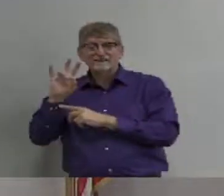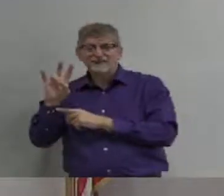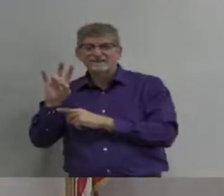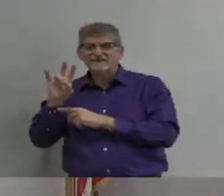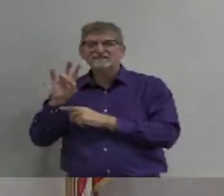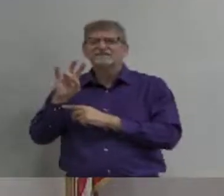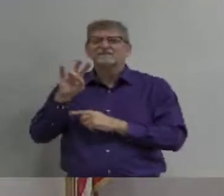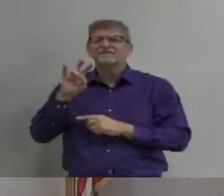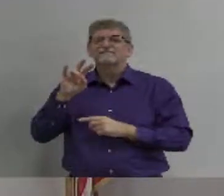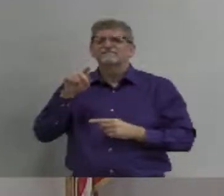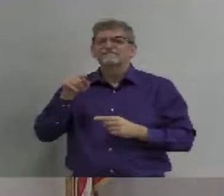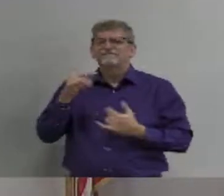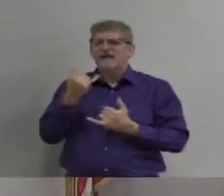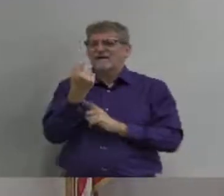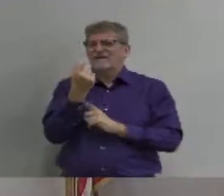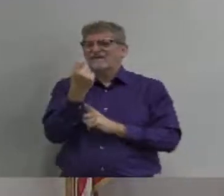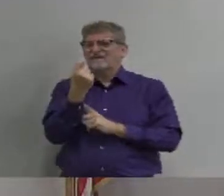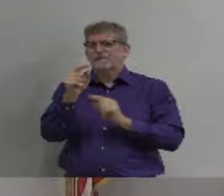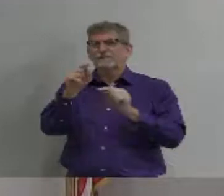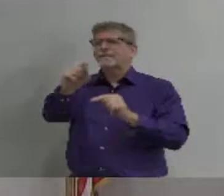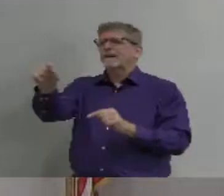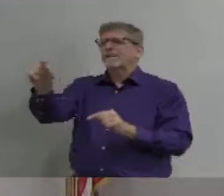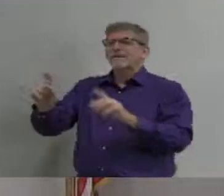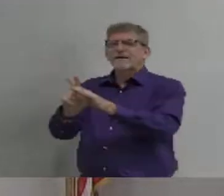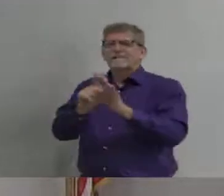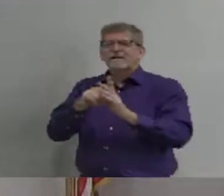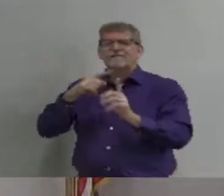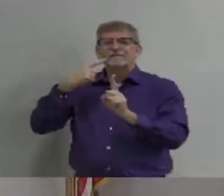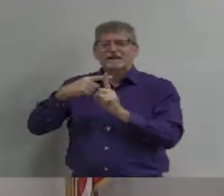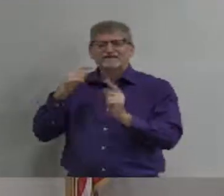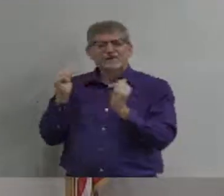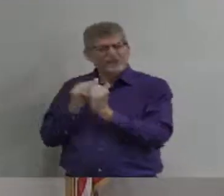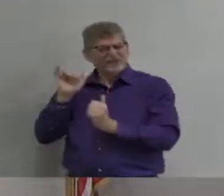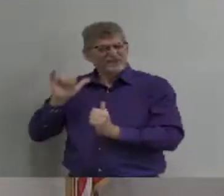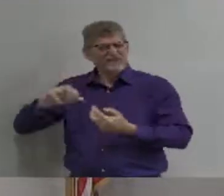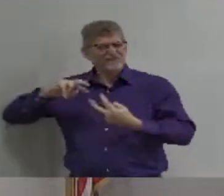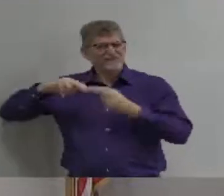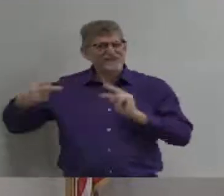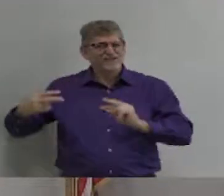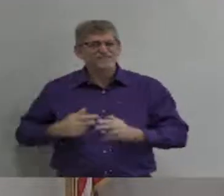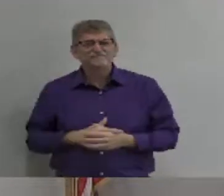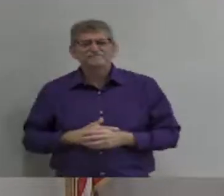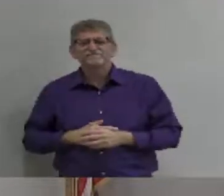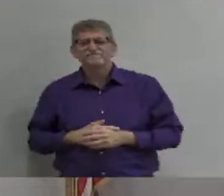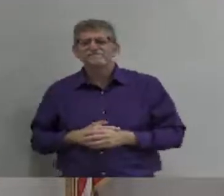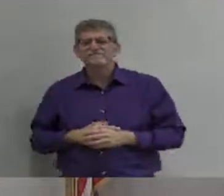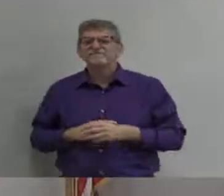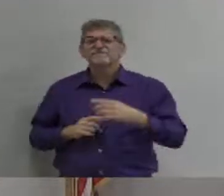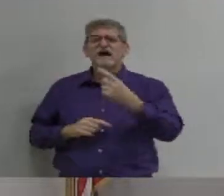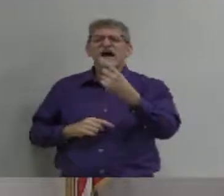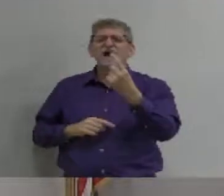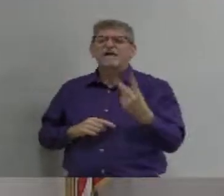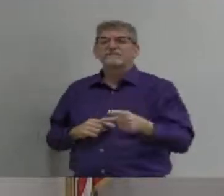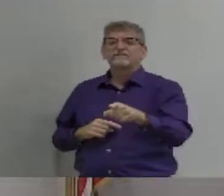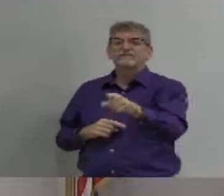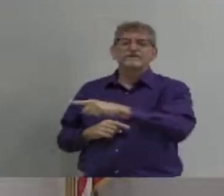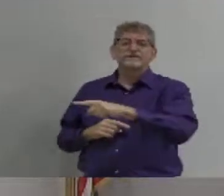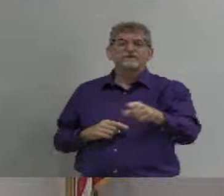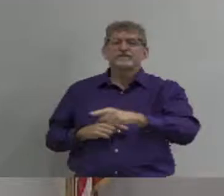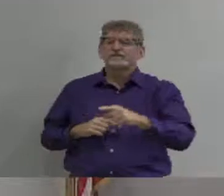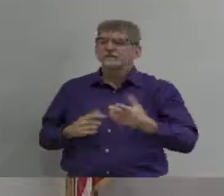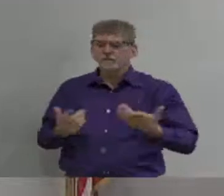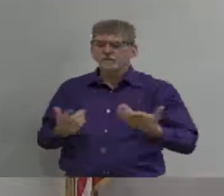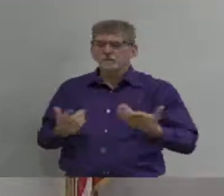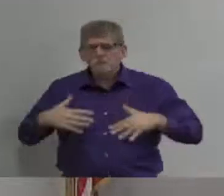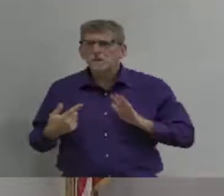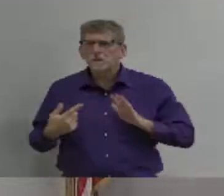And again, mildly symptomatic. Half of them were asymptomatic and the rest were mildly symptomatic. Nothing